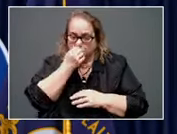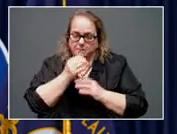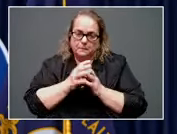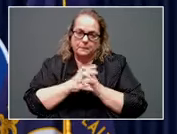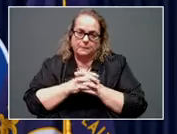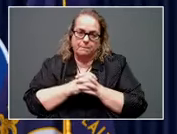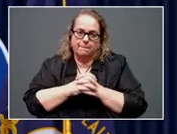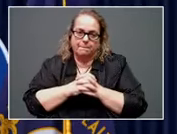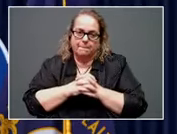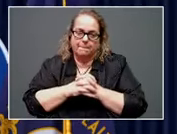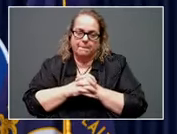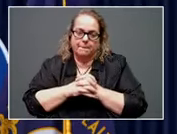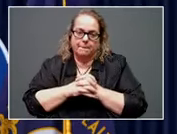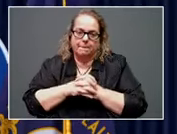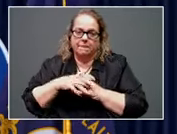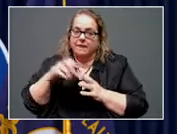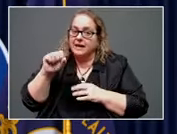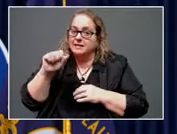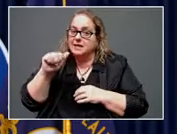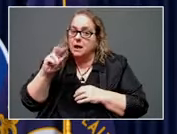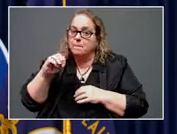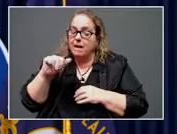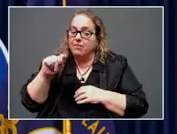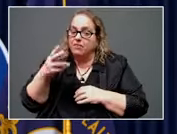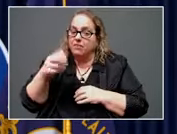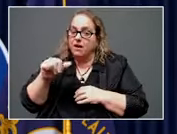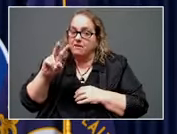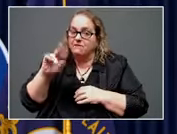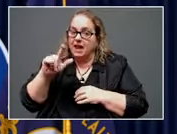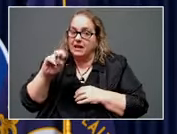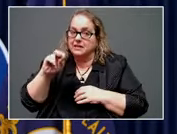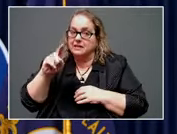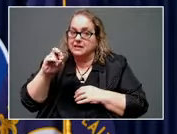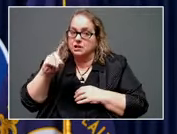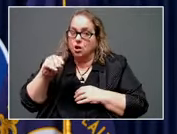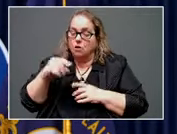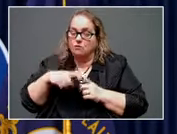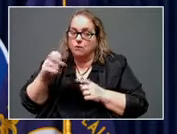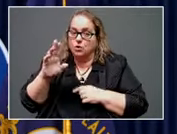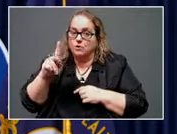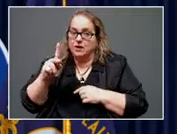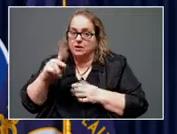Okay, what about Samantha Valentino from the UK Student News Network?